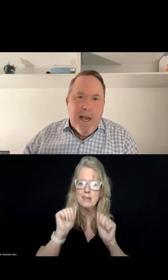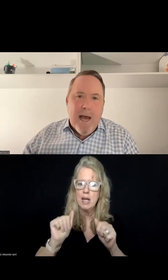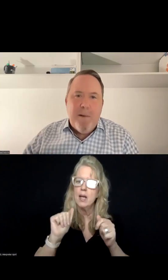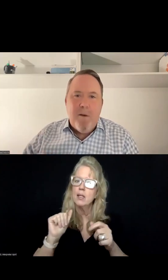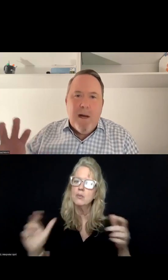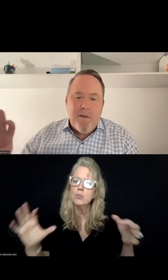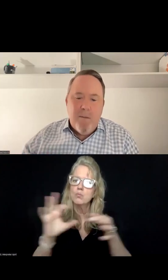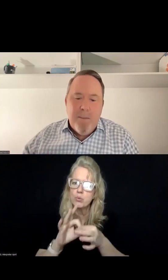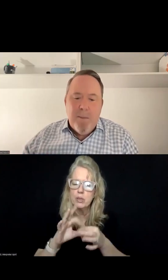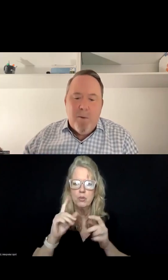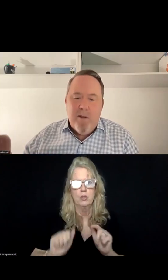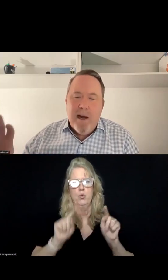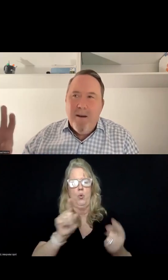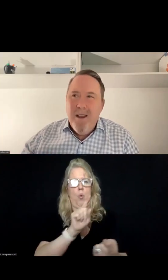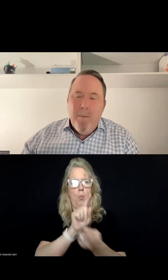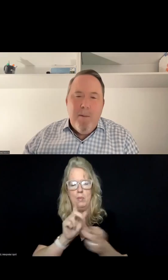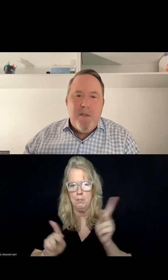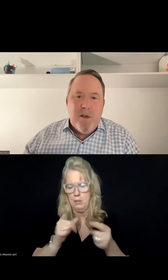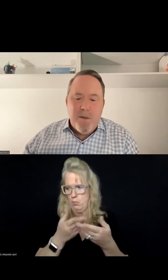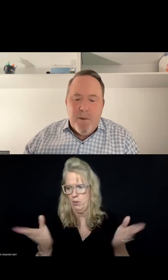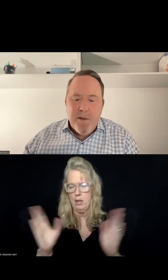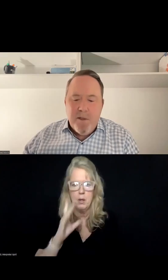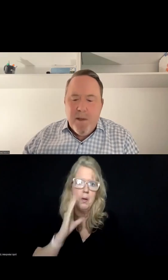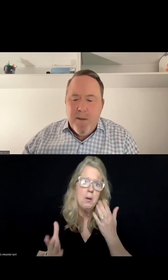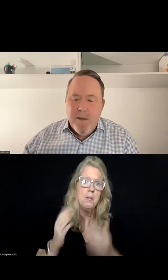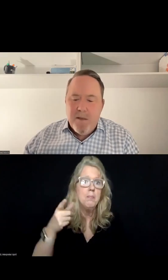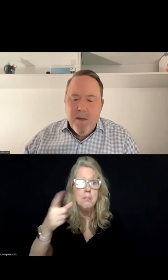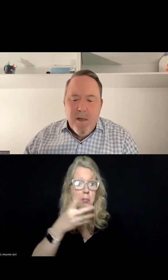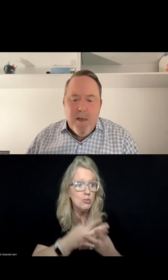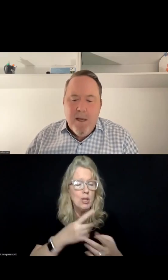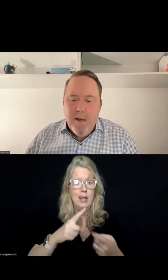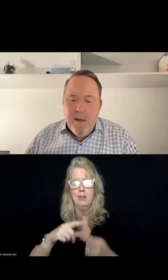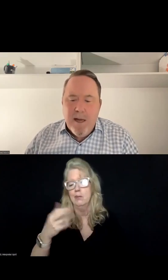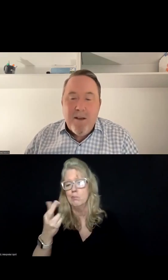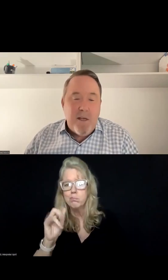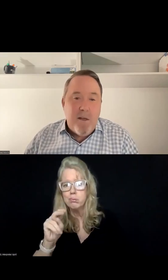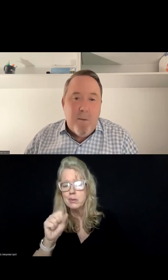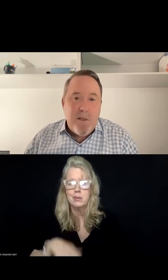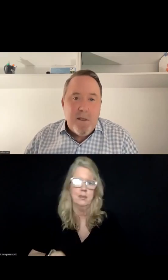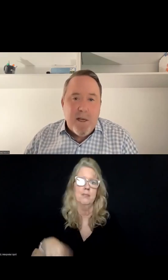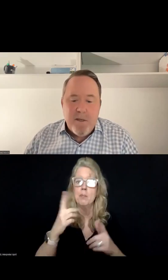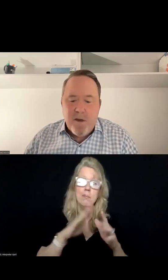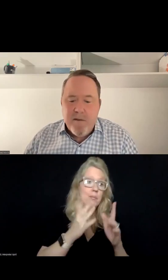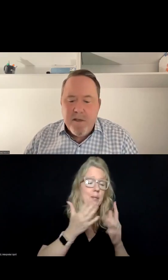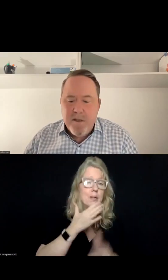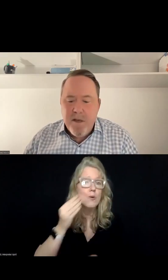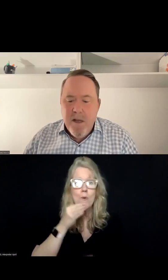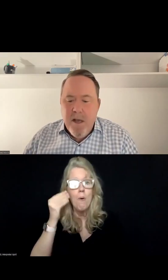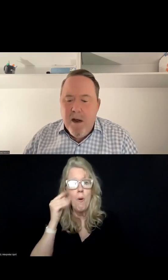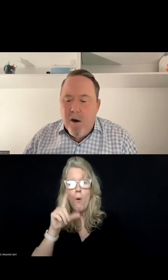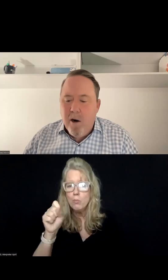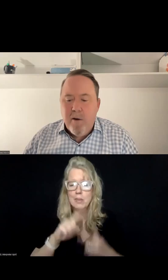another gap and go out there and meet people where they're at. Maybe it's jails and prisons. Maybe it's in housing and homelessness types of